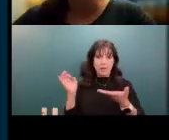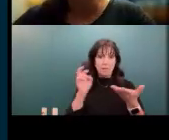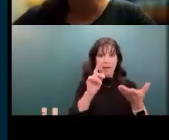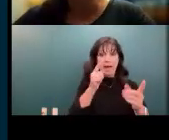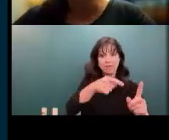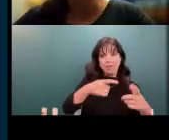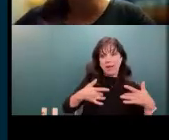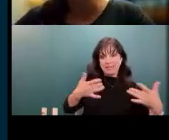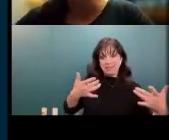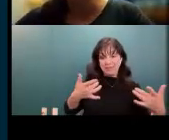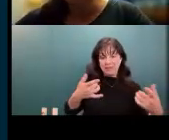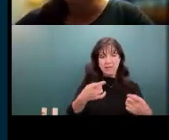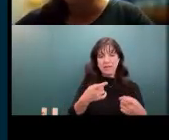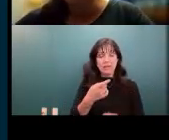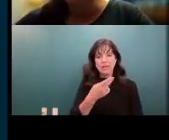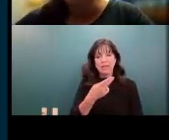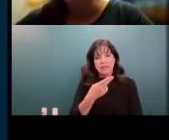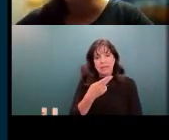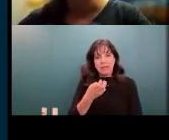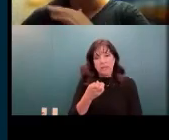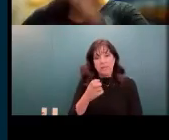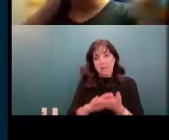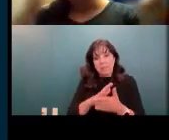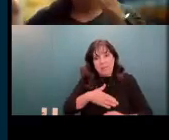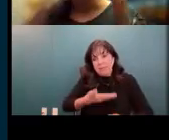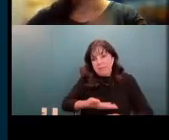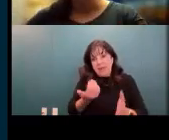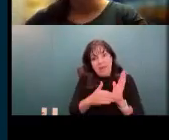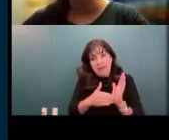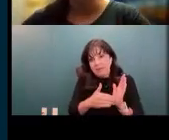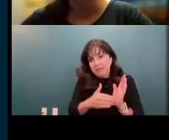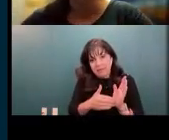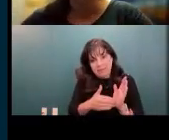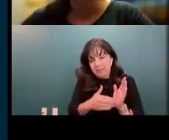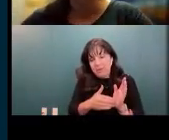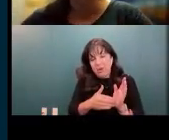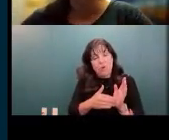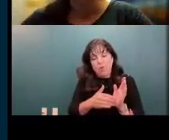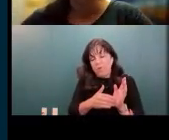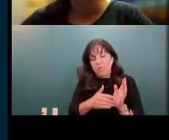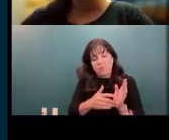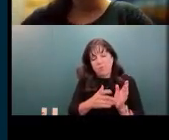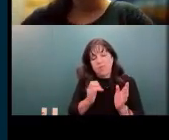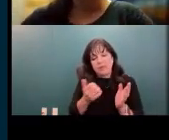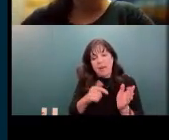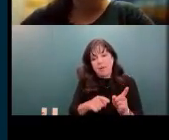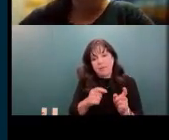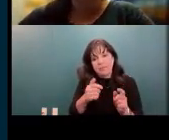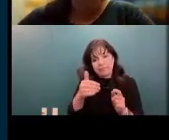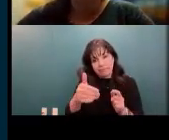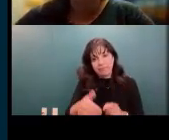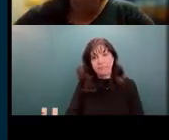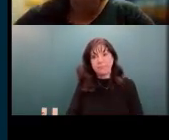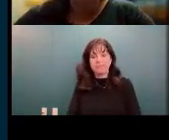activity, he'll get upset again. So it's just kind of that back and forth that's going on.